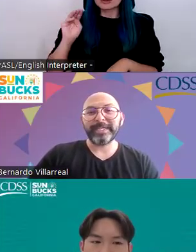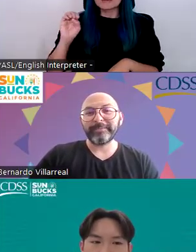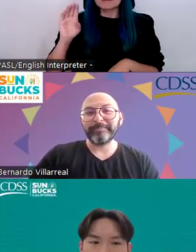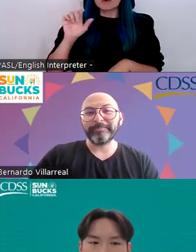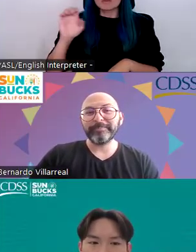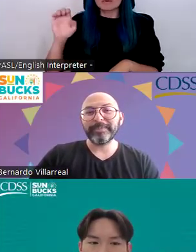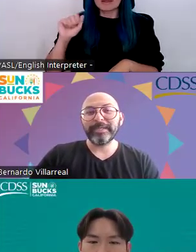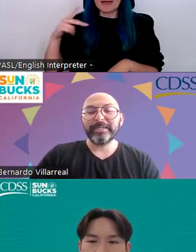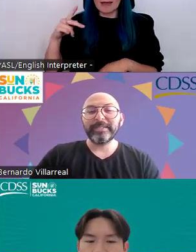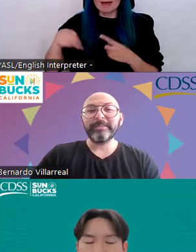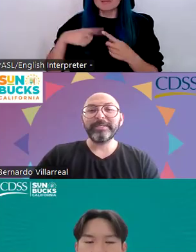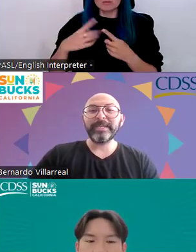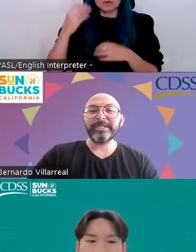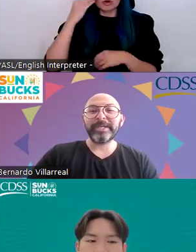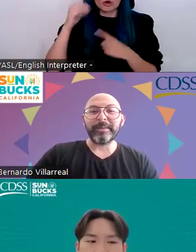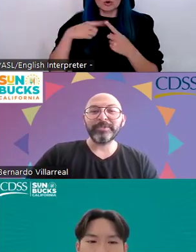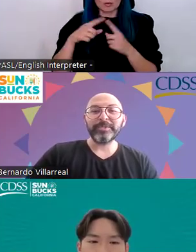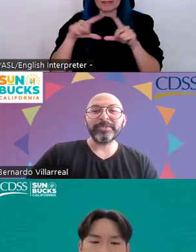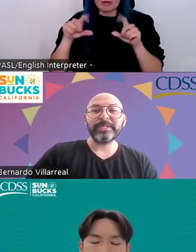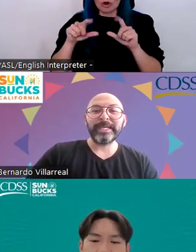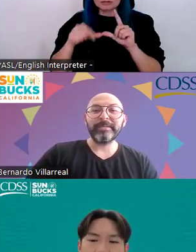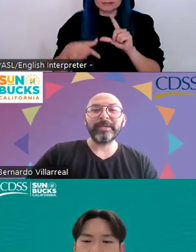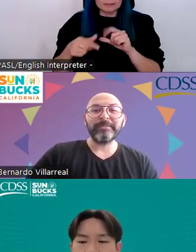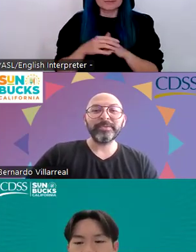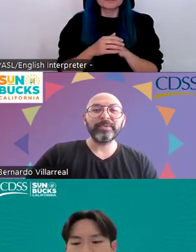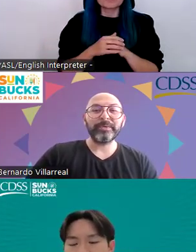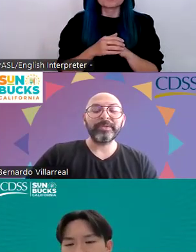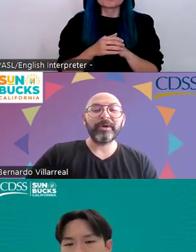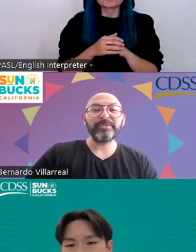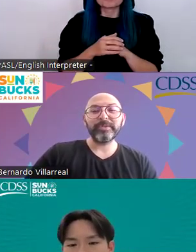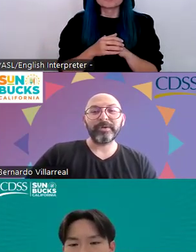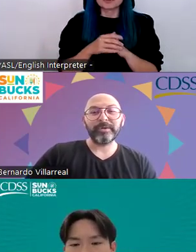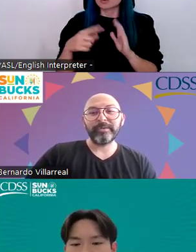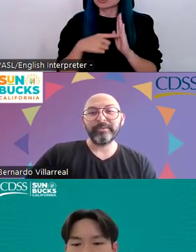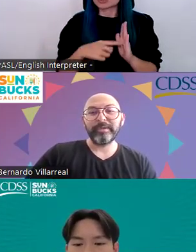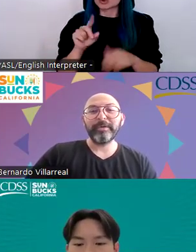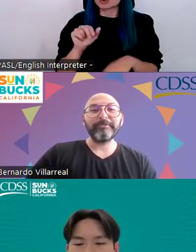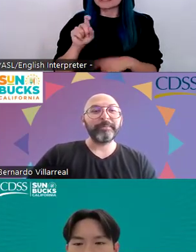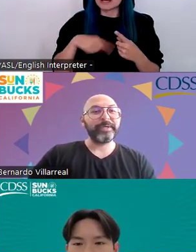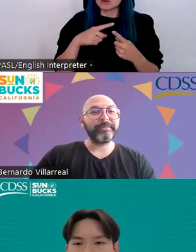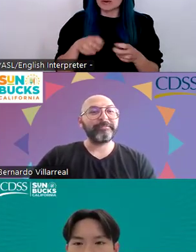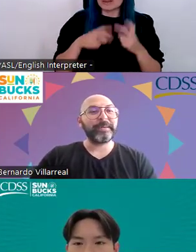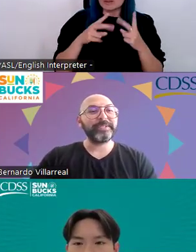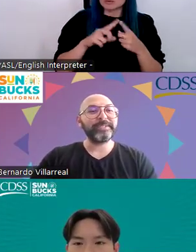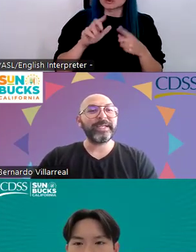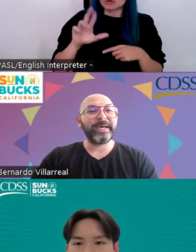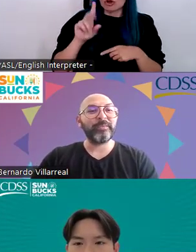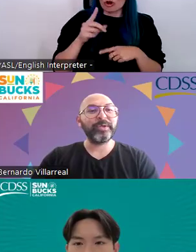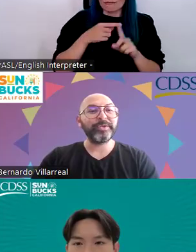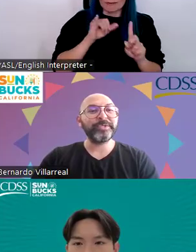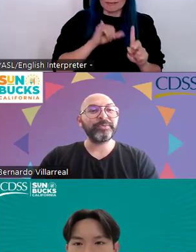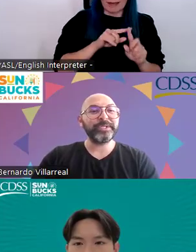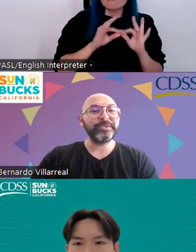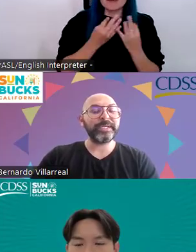card expungement date. The EBT Edge app shows the date the benefits were loaded onto the card. From there, families